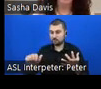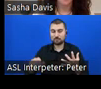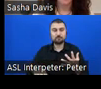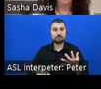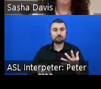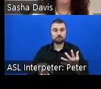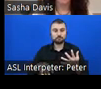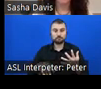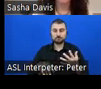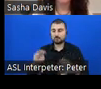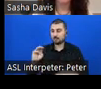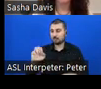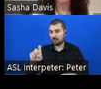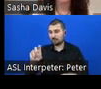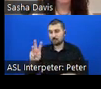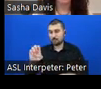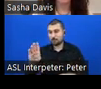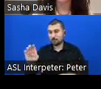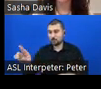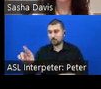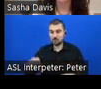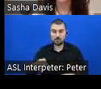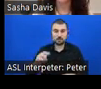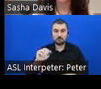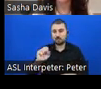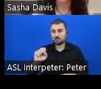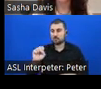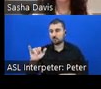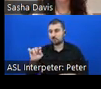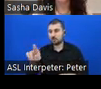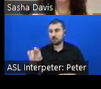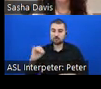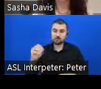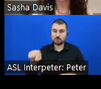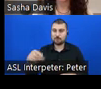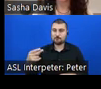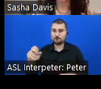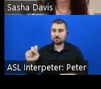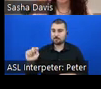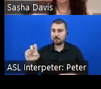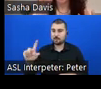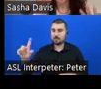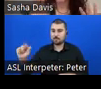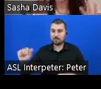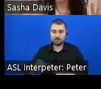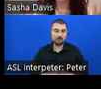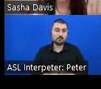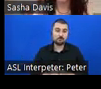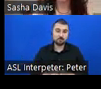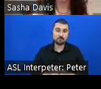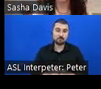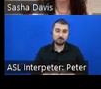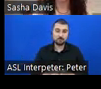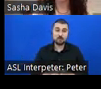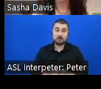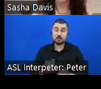Mata, Max Weber, Moses Sawyer, and Joseph Stalla. And these works might have moved from different